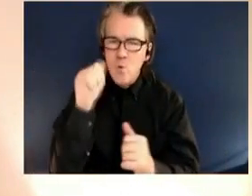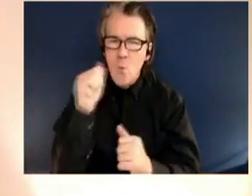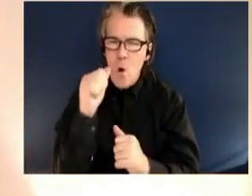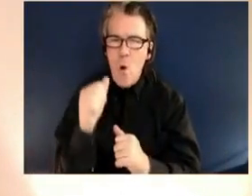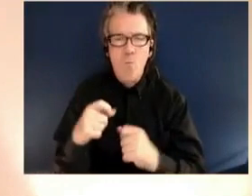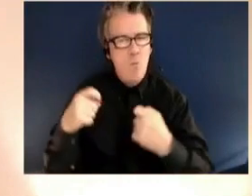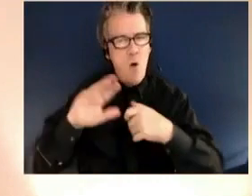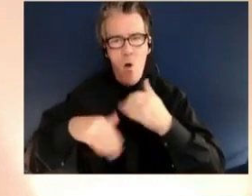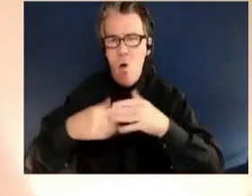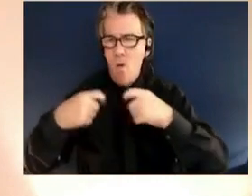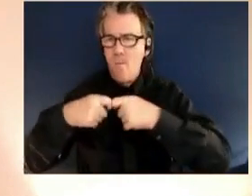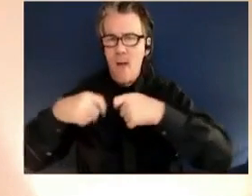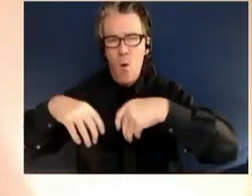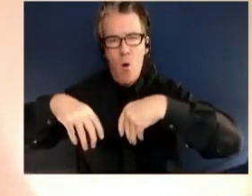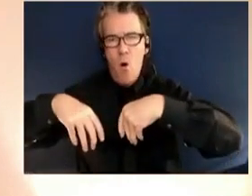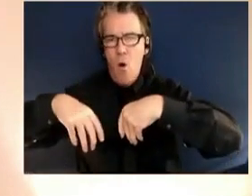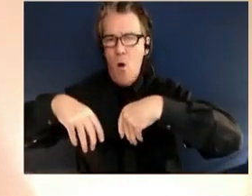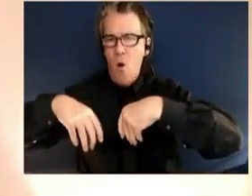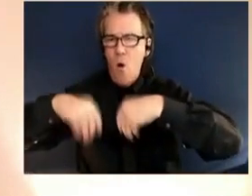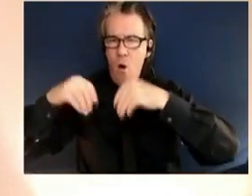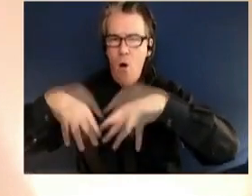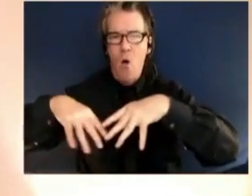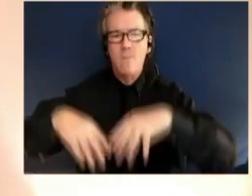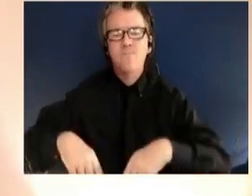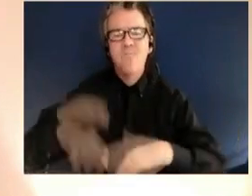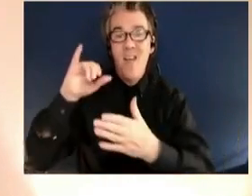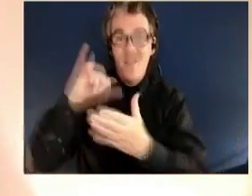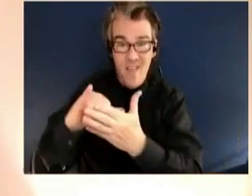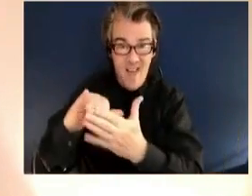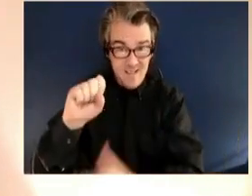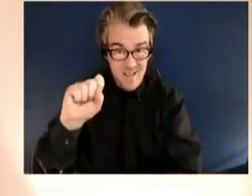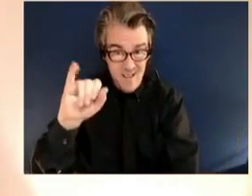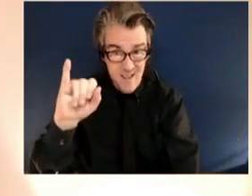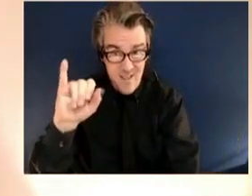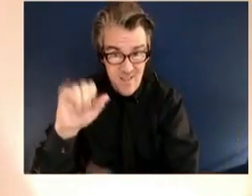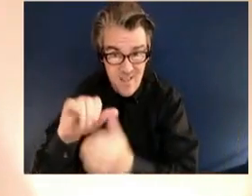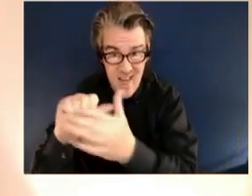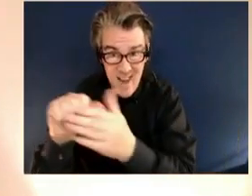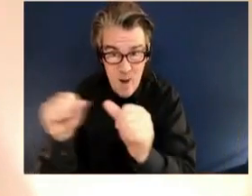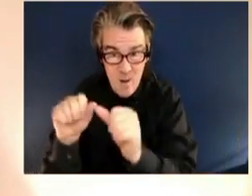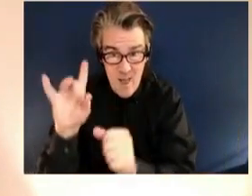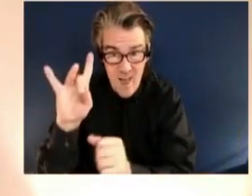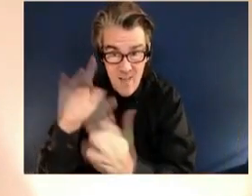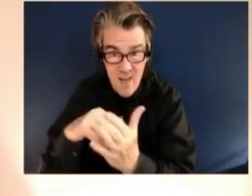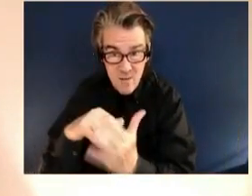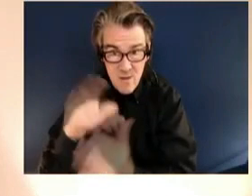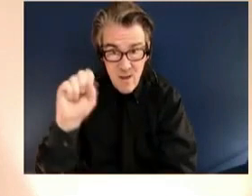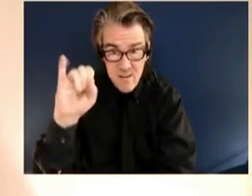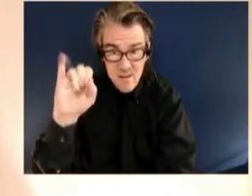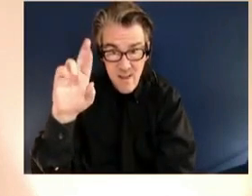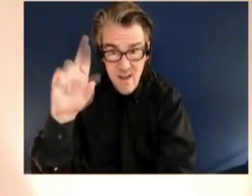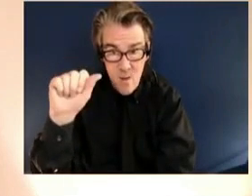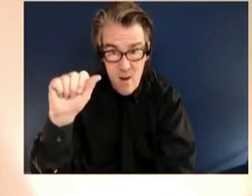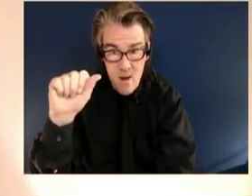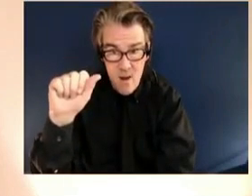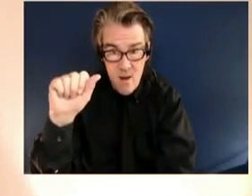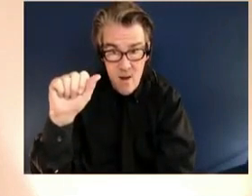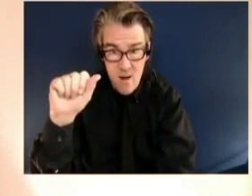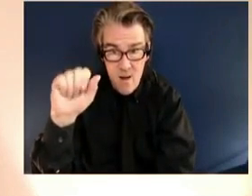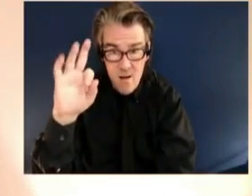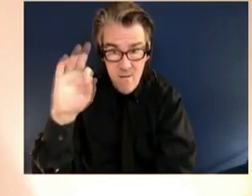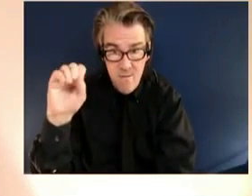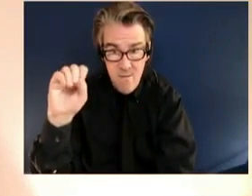Sierra Nevada foothills, Northern Sierra, Southern Sierra. And Mark, can you talk a little bit about